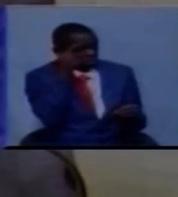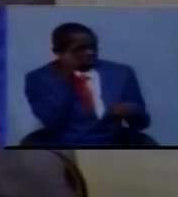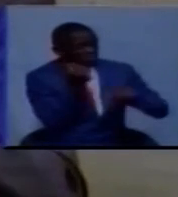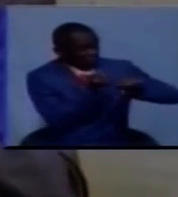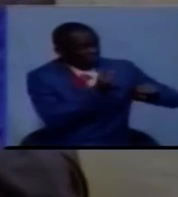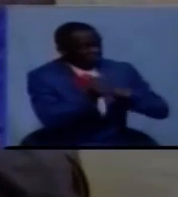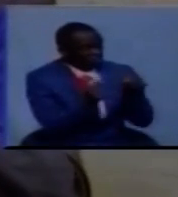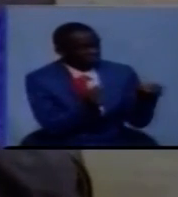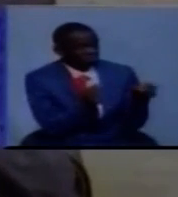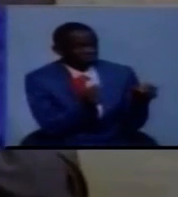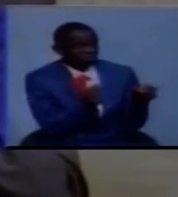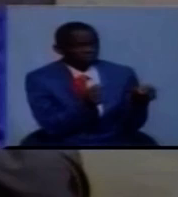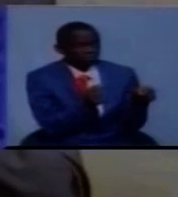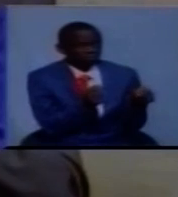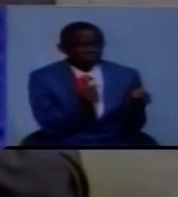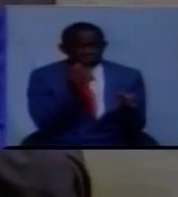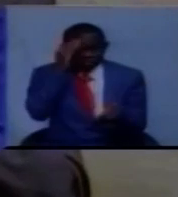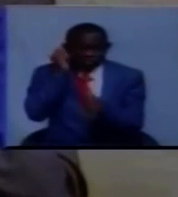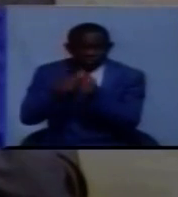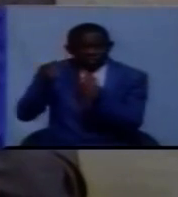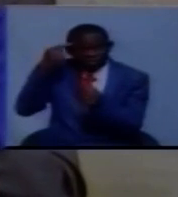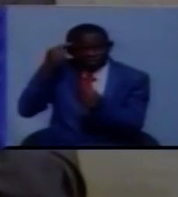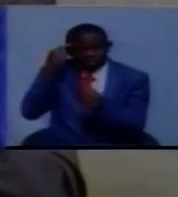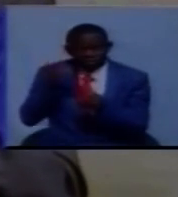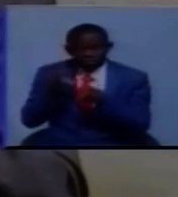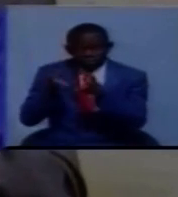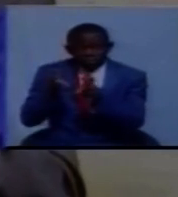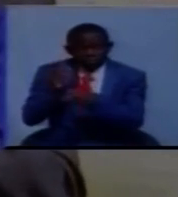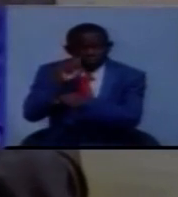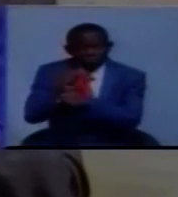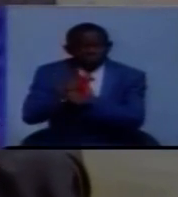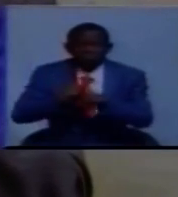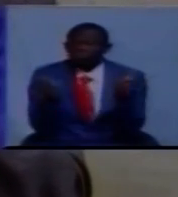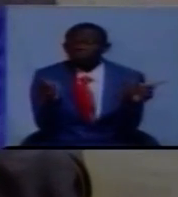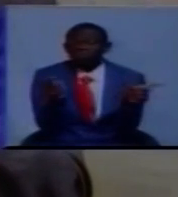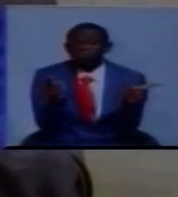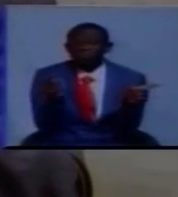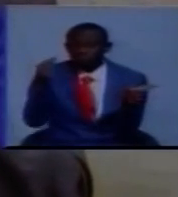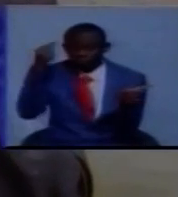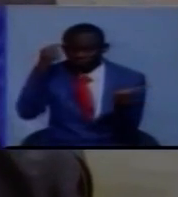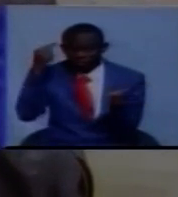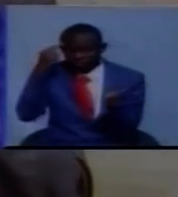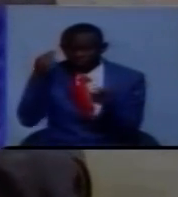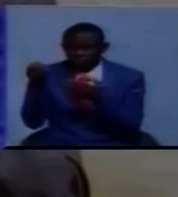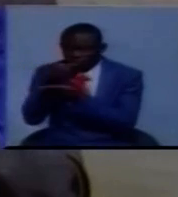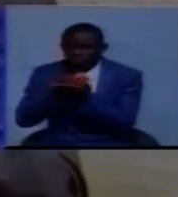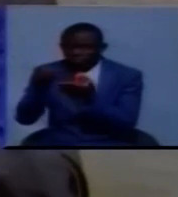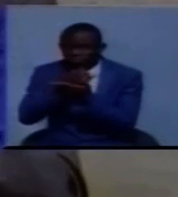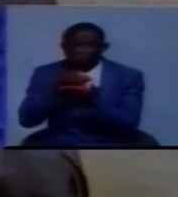of the nature of business of government. You have got to be running the institutions of government is something which needs to be protected.